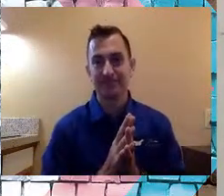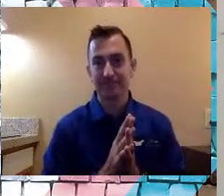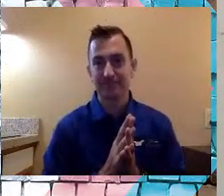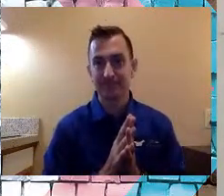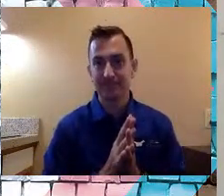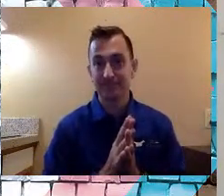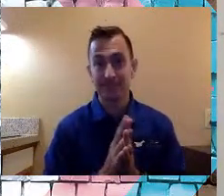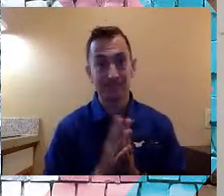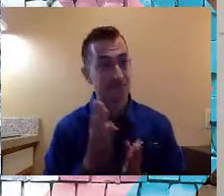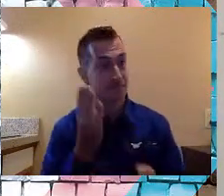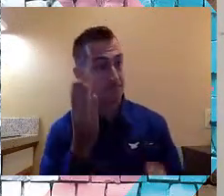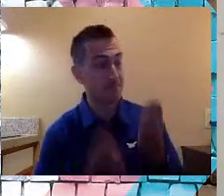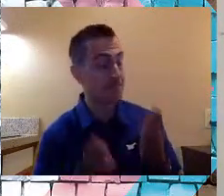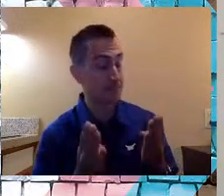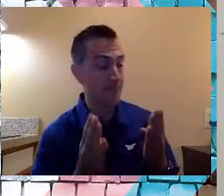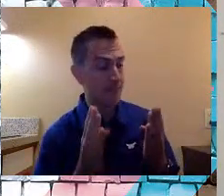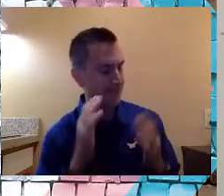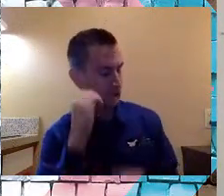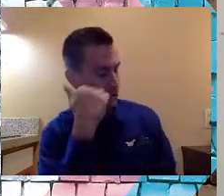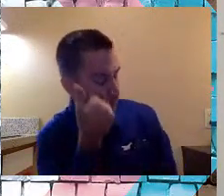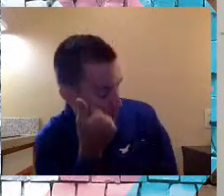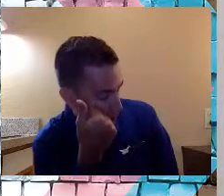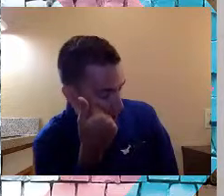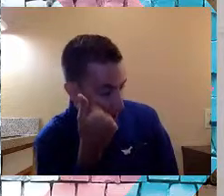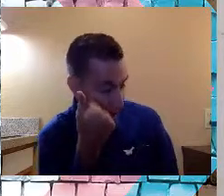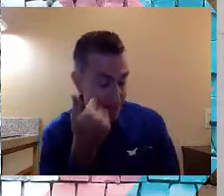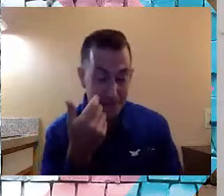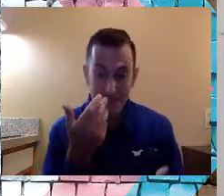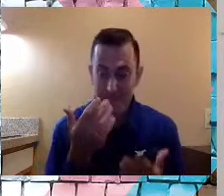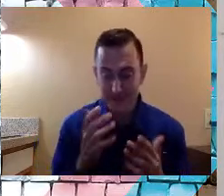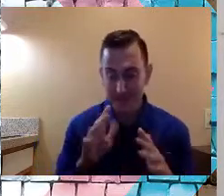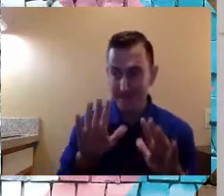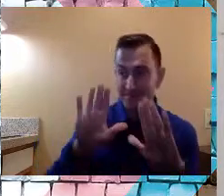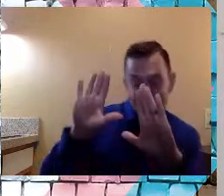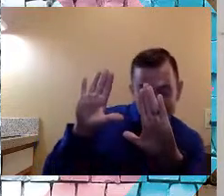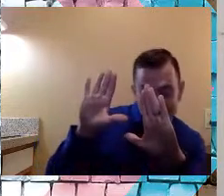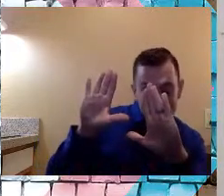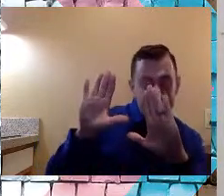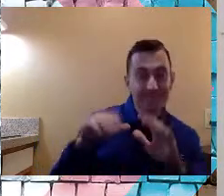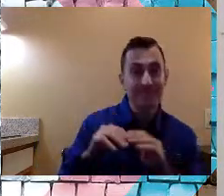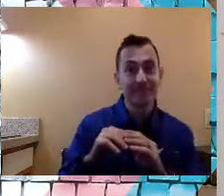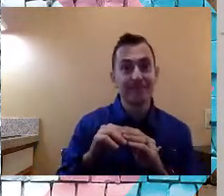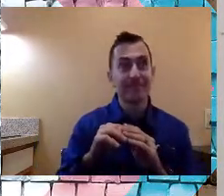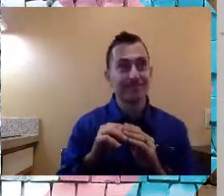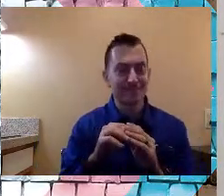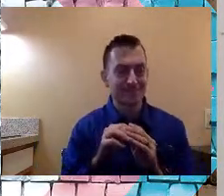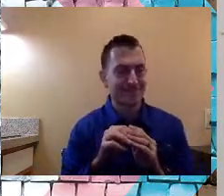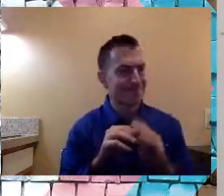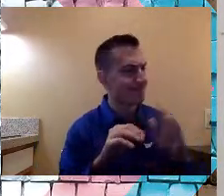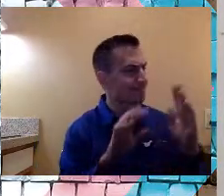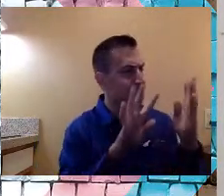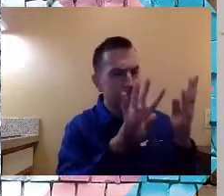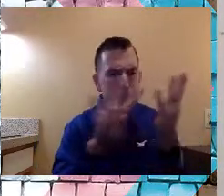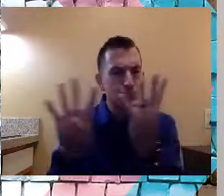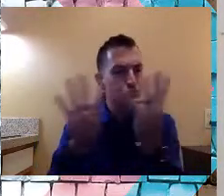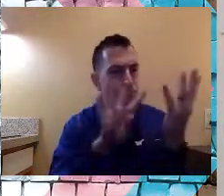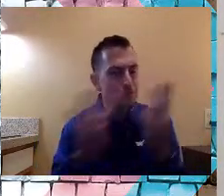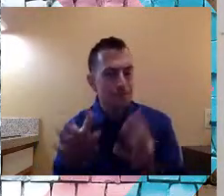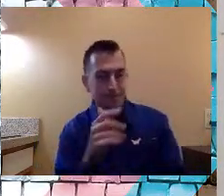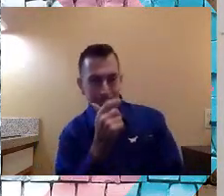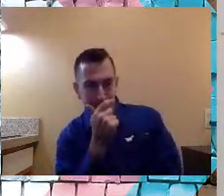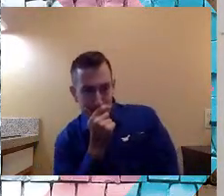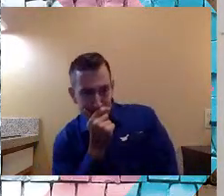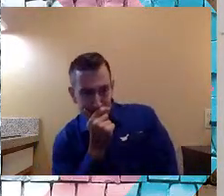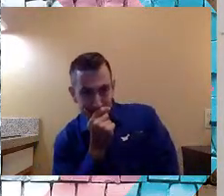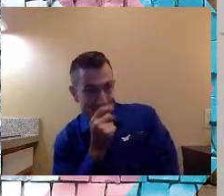You might be timid. You might be shy. Quietly watching your neighbors go by. See the little